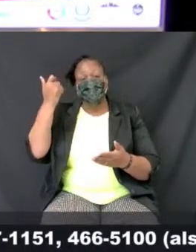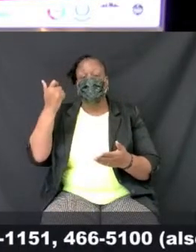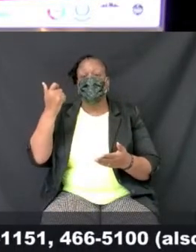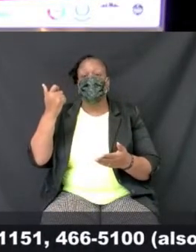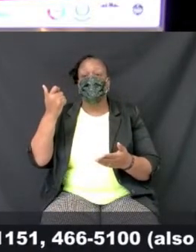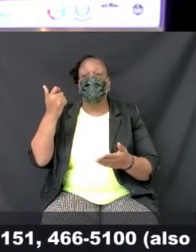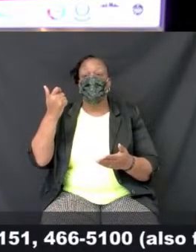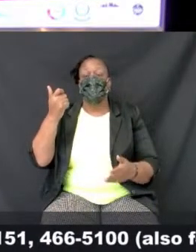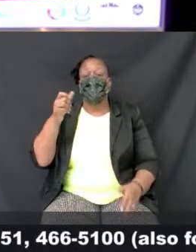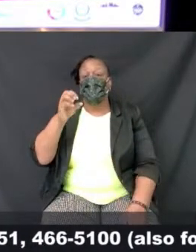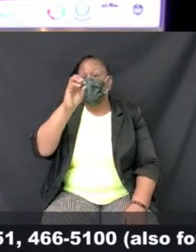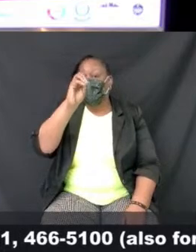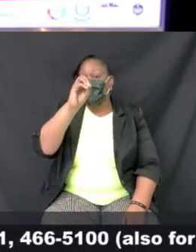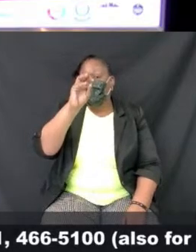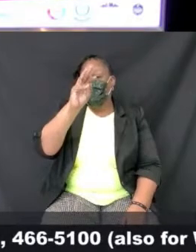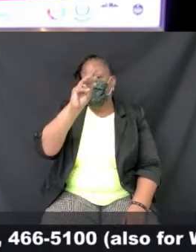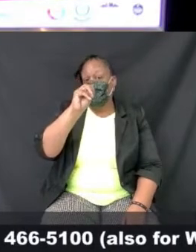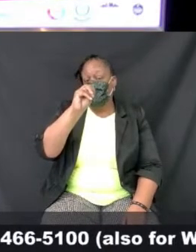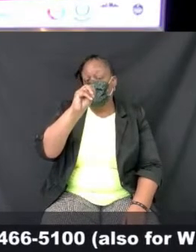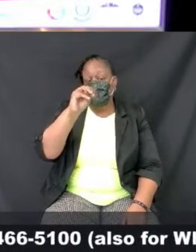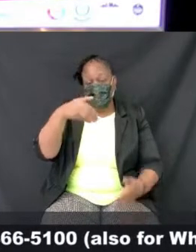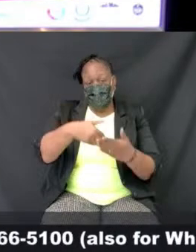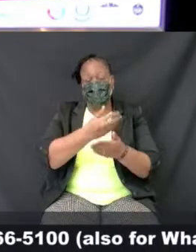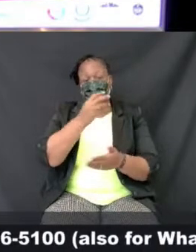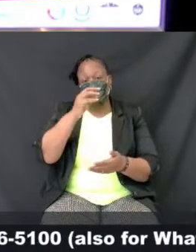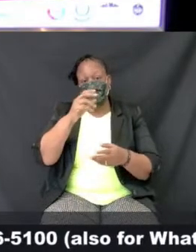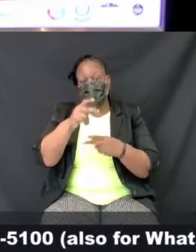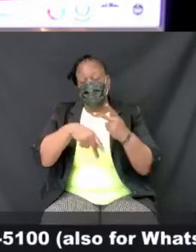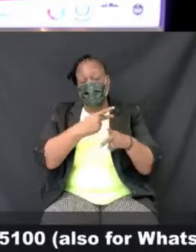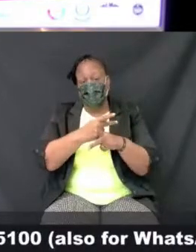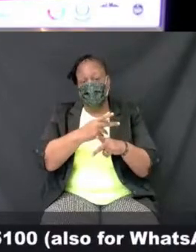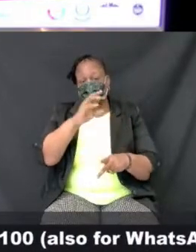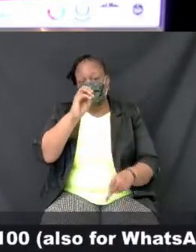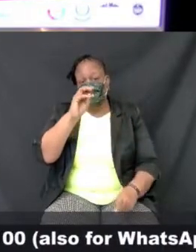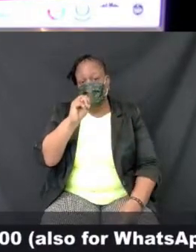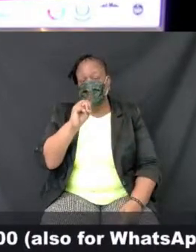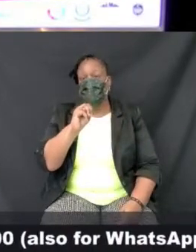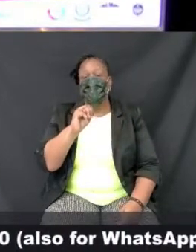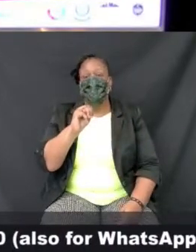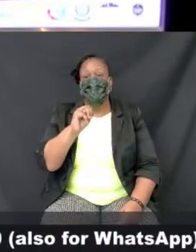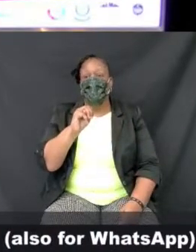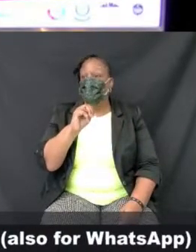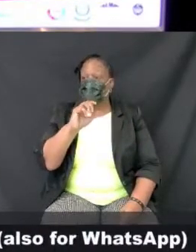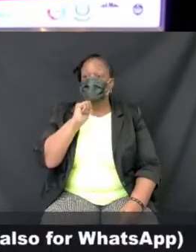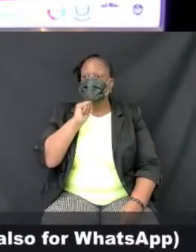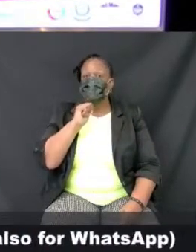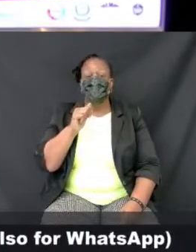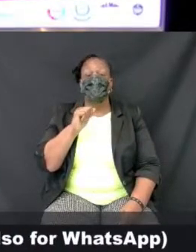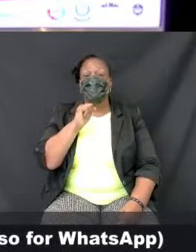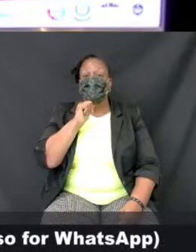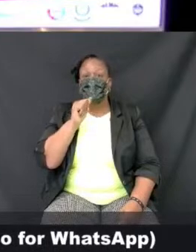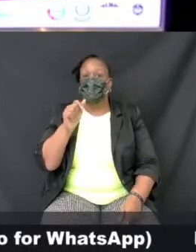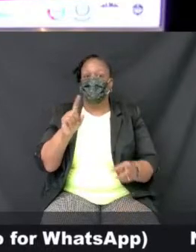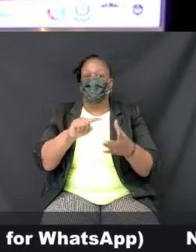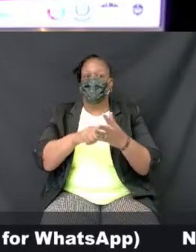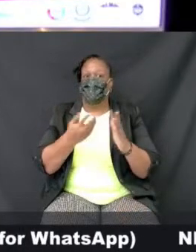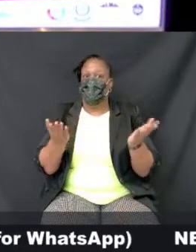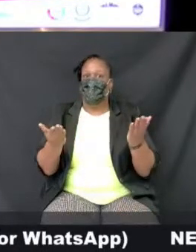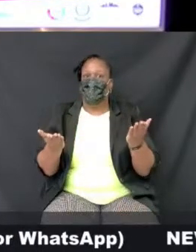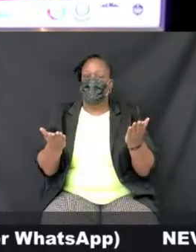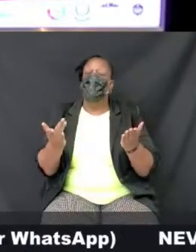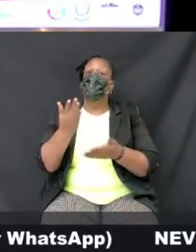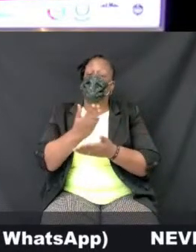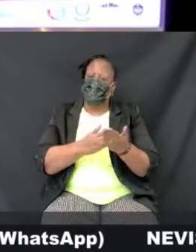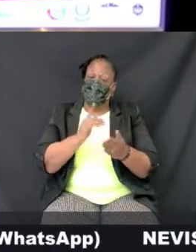here in St. Kitts and Nevis, okay? And so it must have come in by someone who came into the Federation